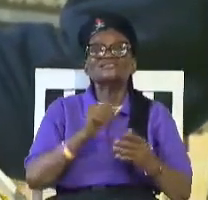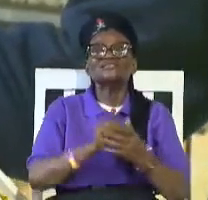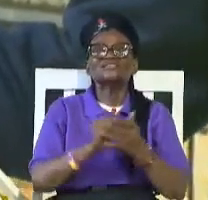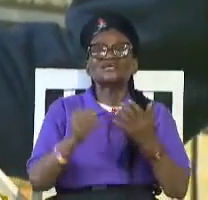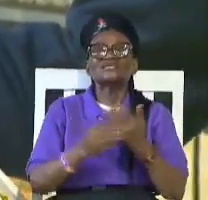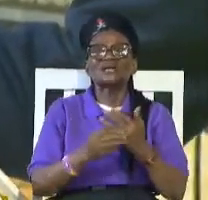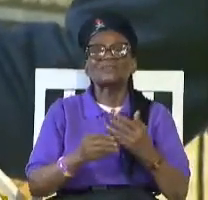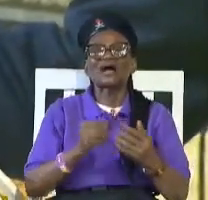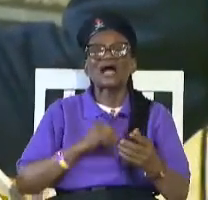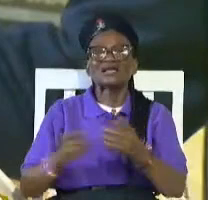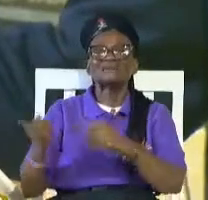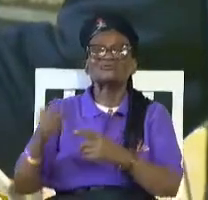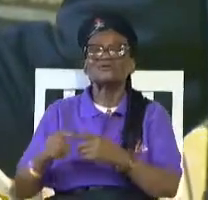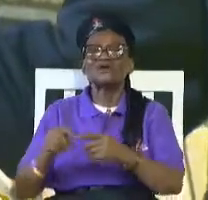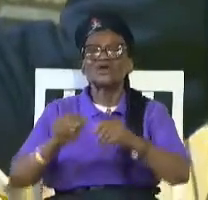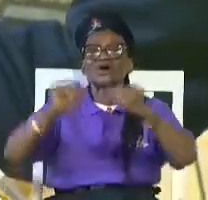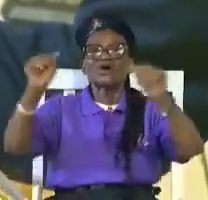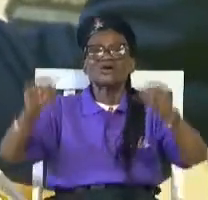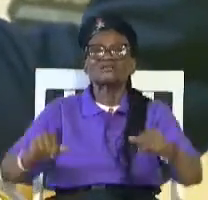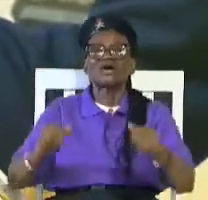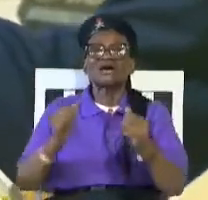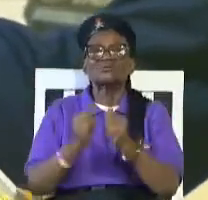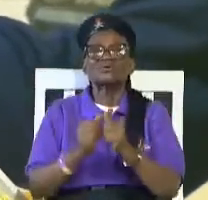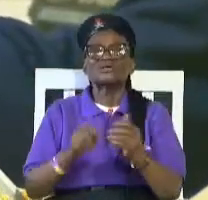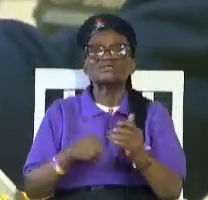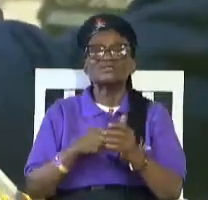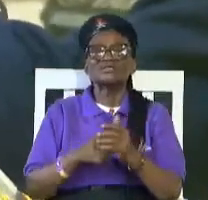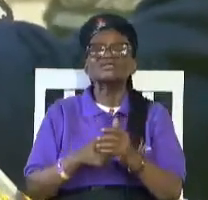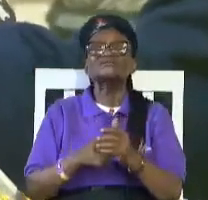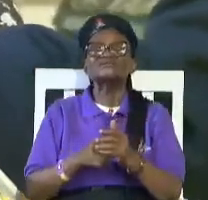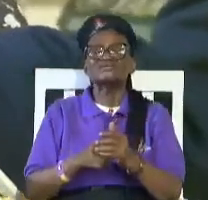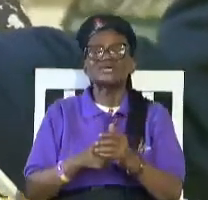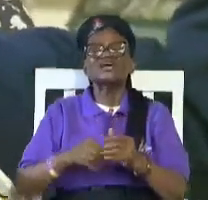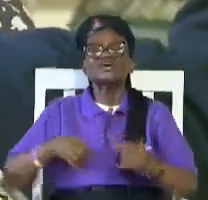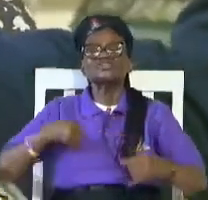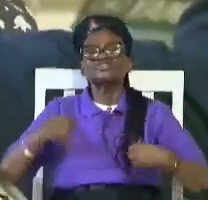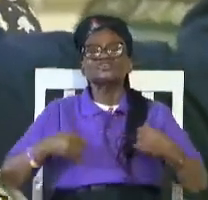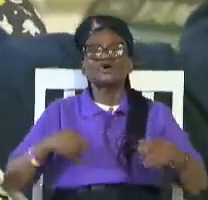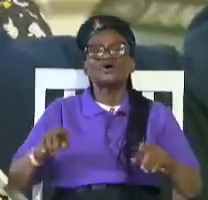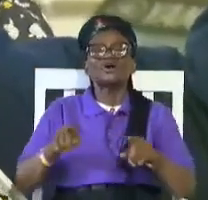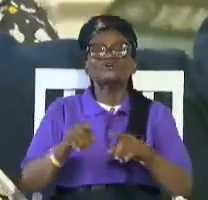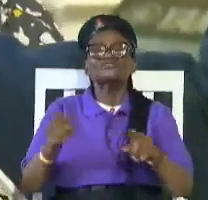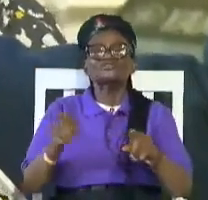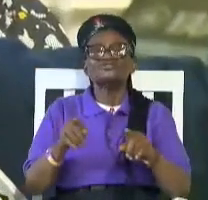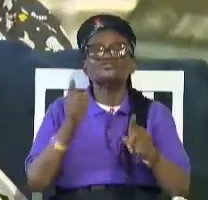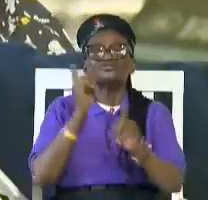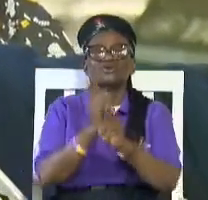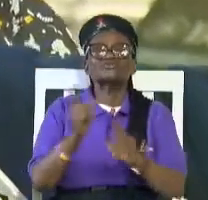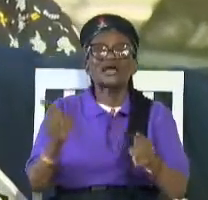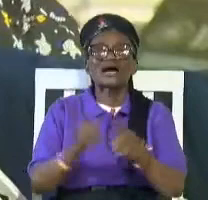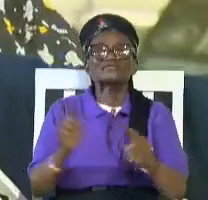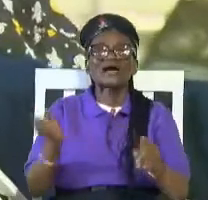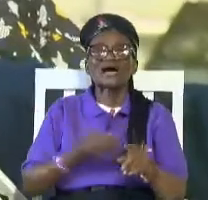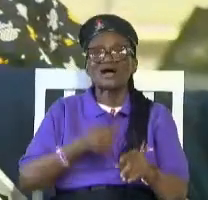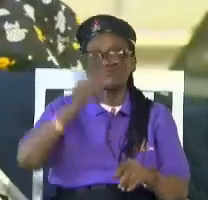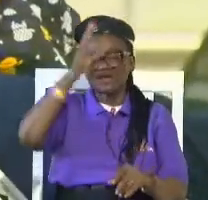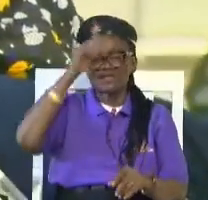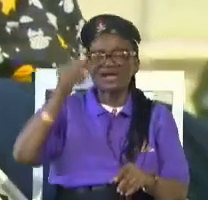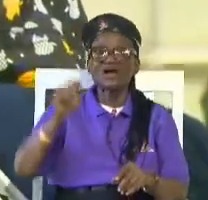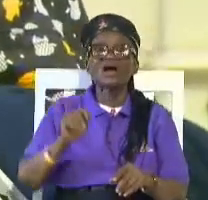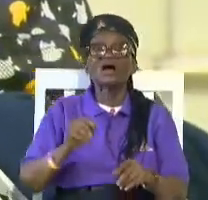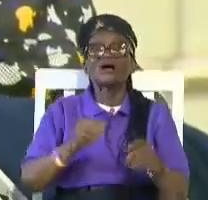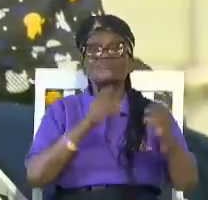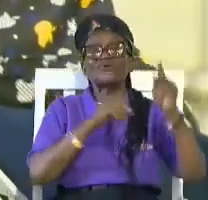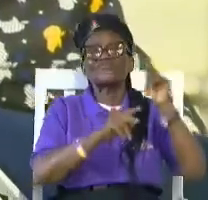danced to the altar with this bundle of joy, just as our Father in the Lord prophesied. I have come